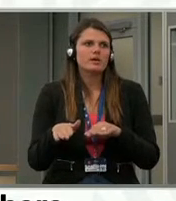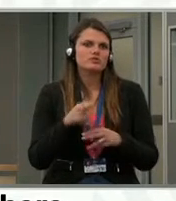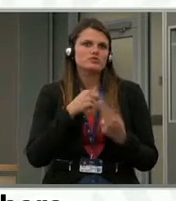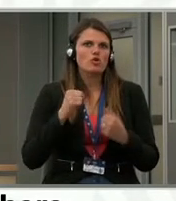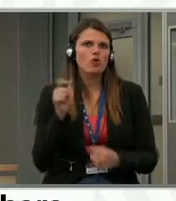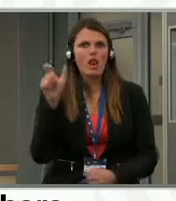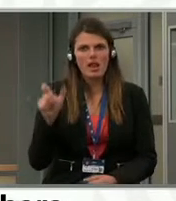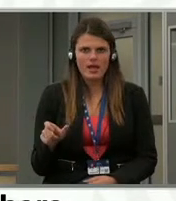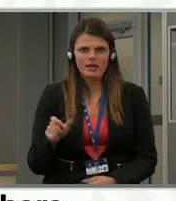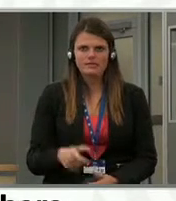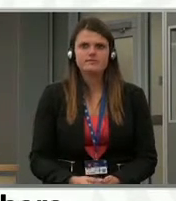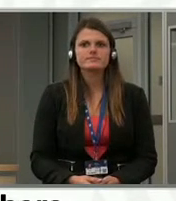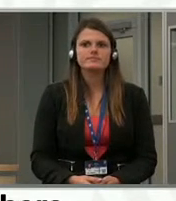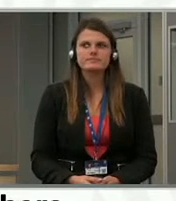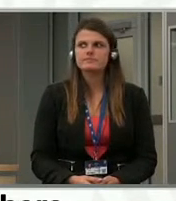Result of this